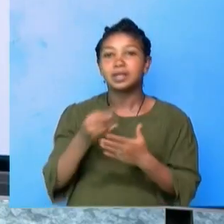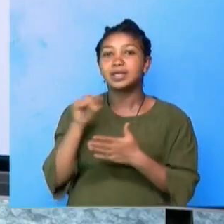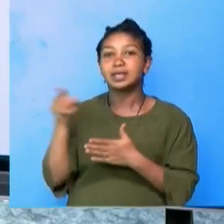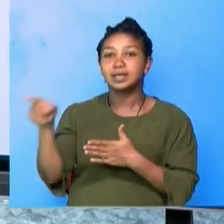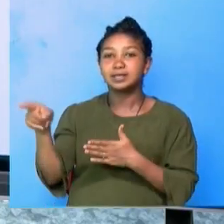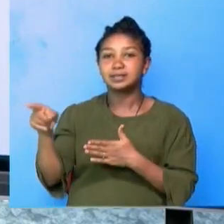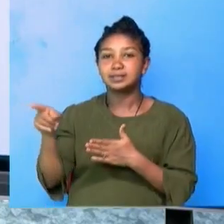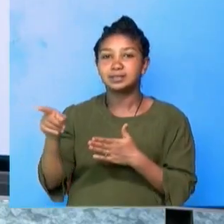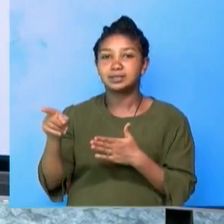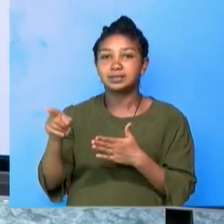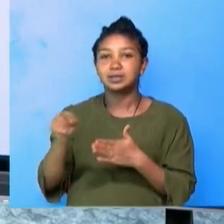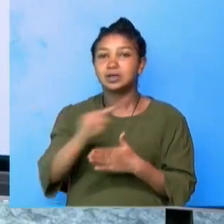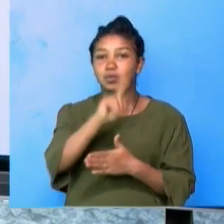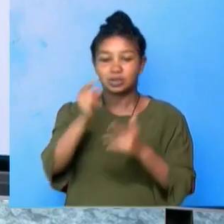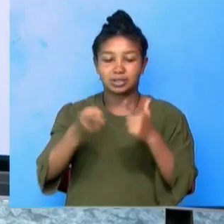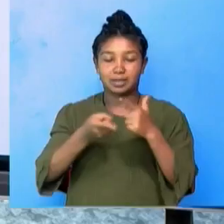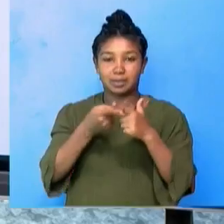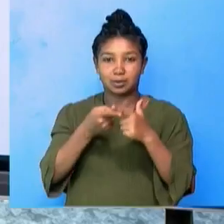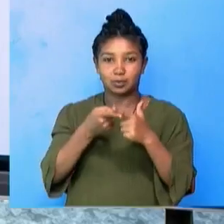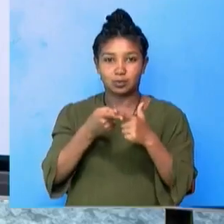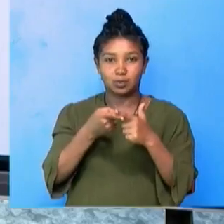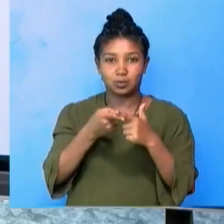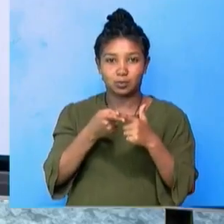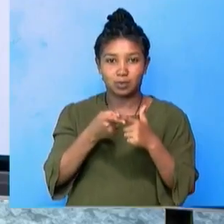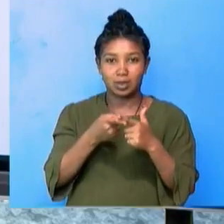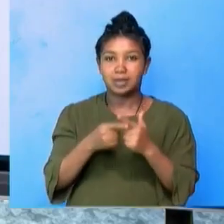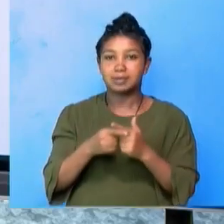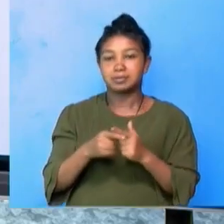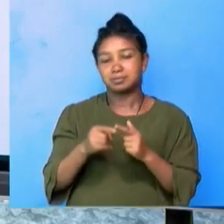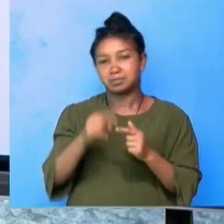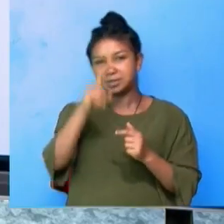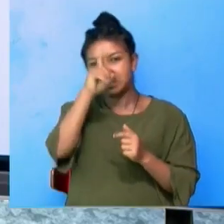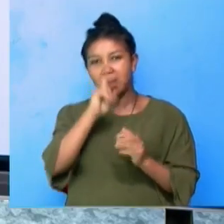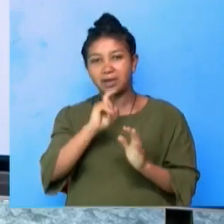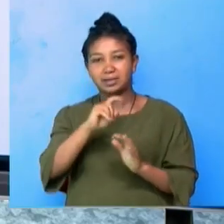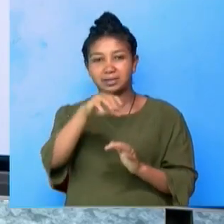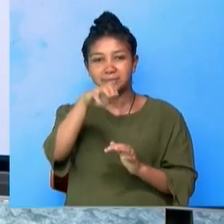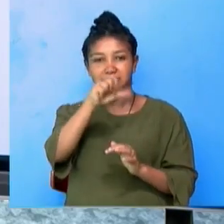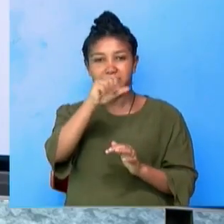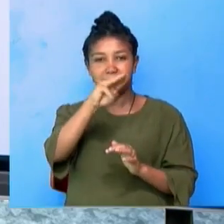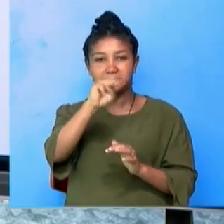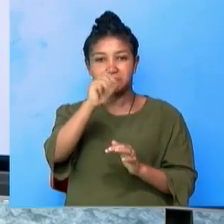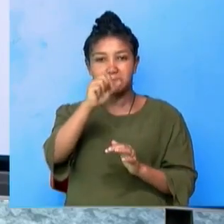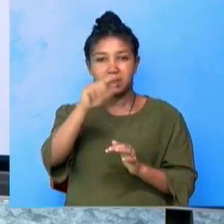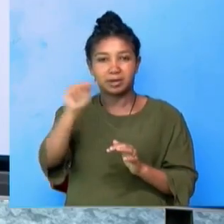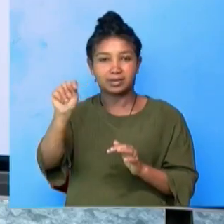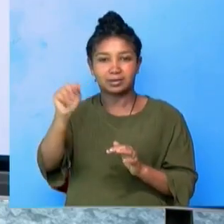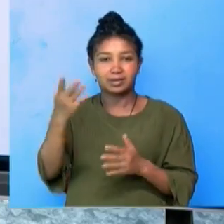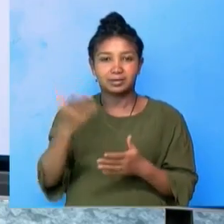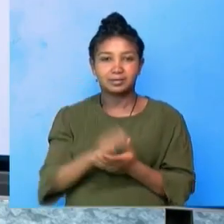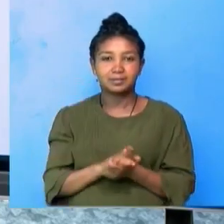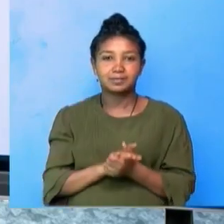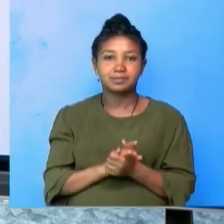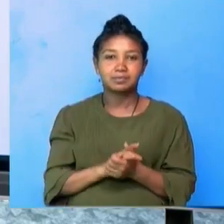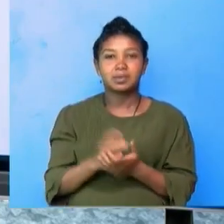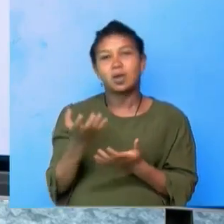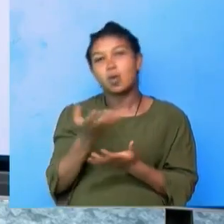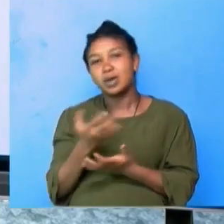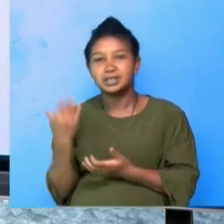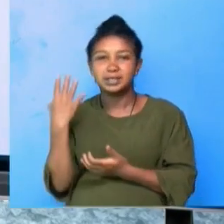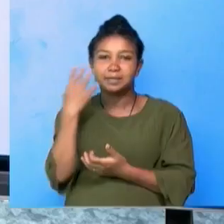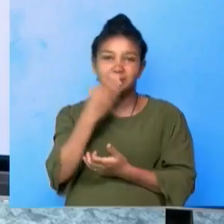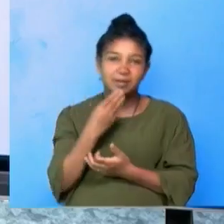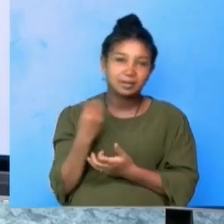is question number 2. It's called smart. Smart. So here is wealthy,